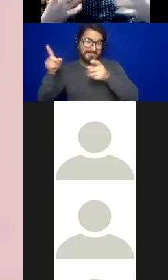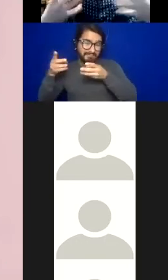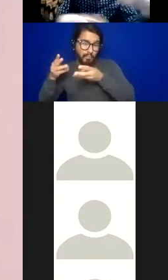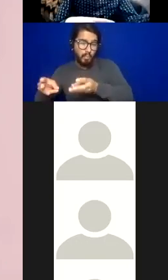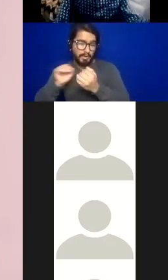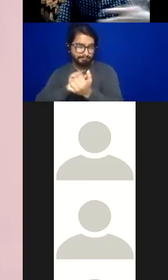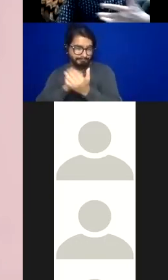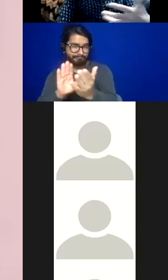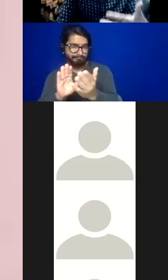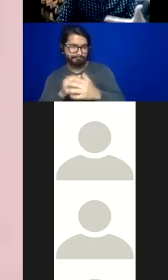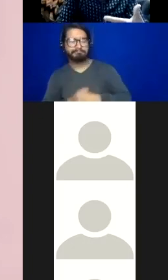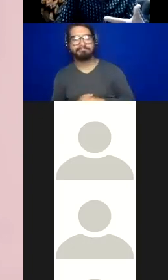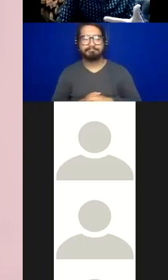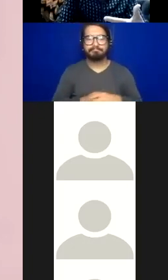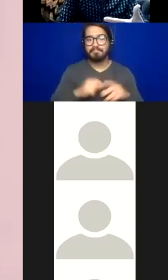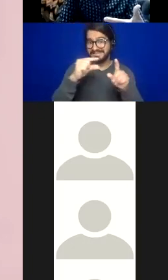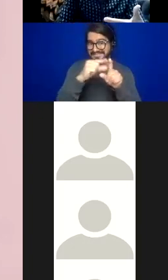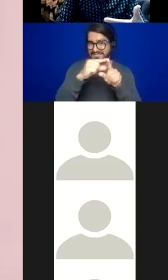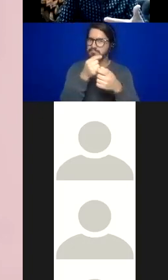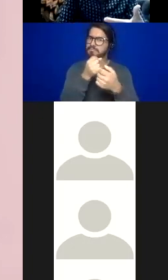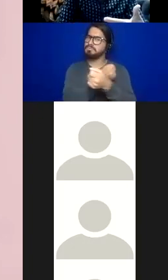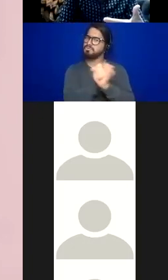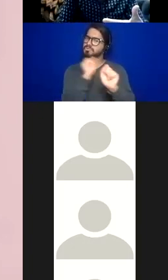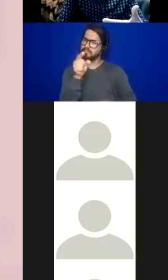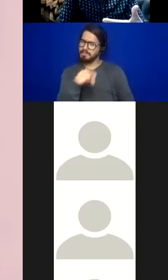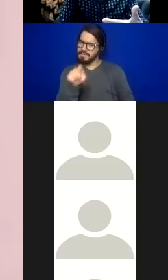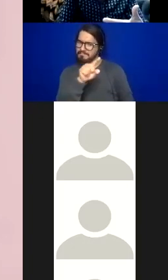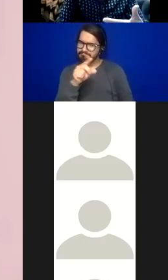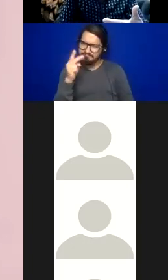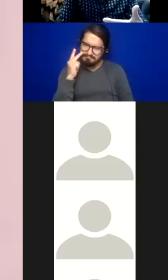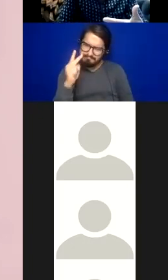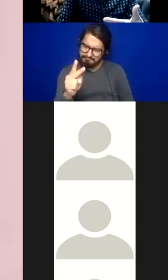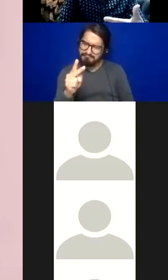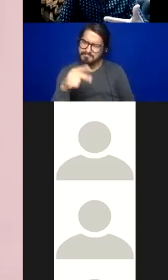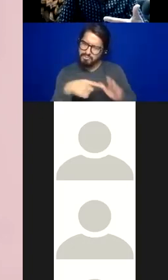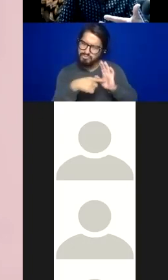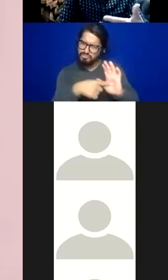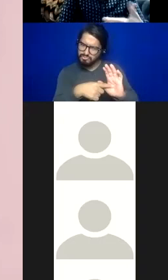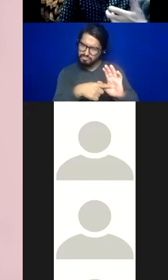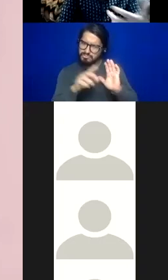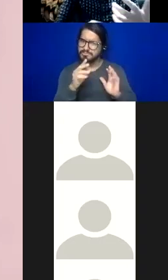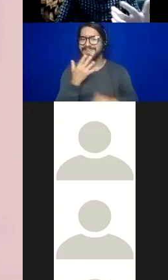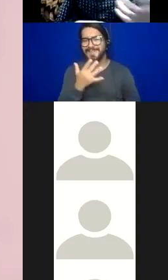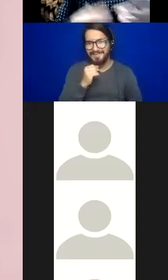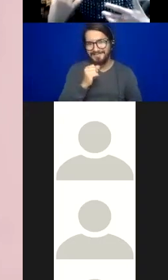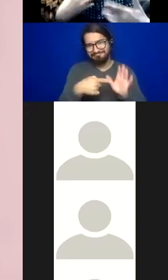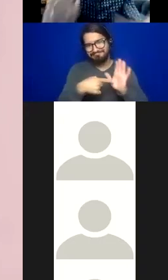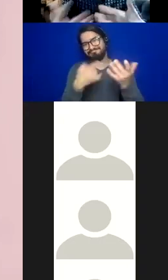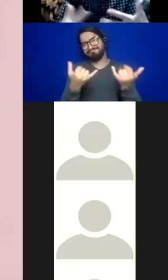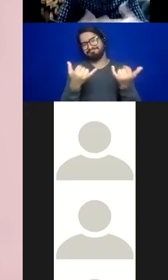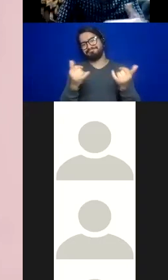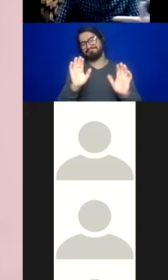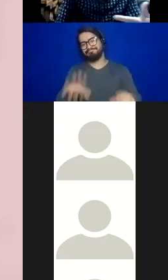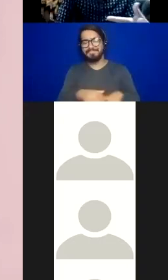And so the term survivors, I really was trying to highlight, although my highlighter color is not really showing up. But